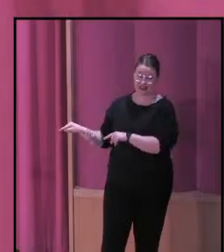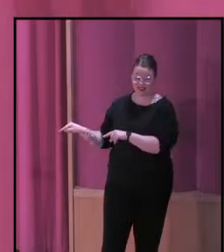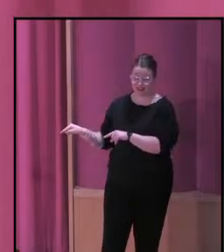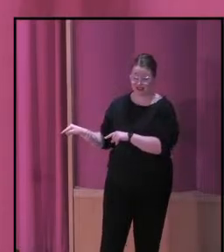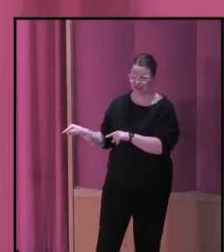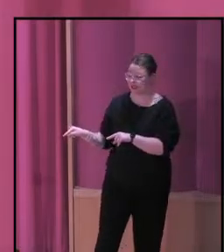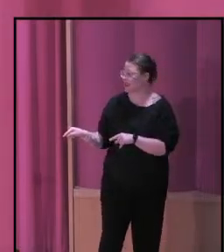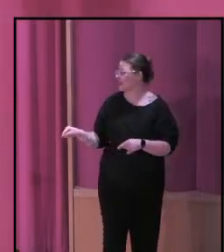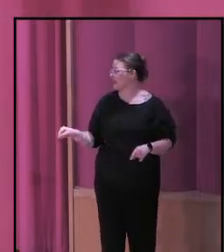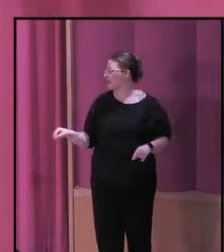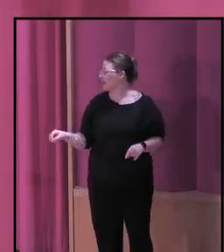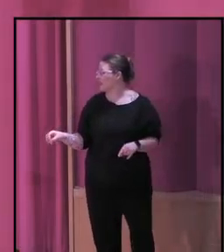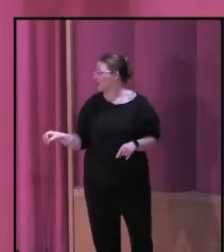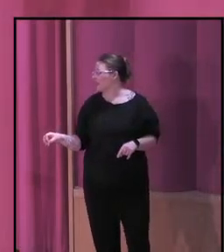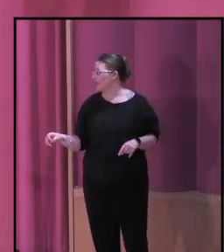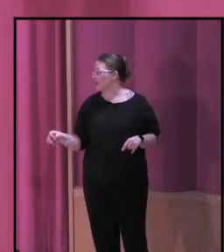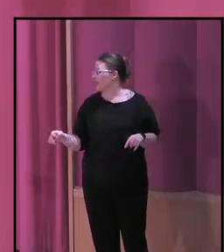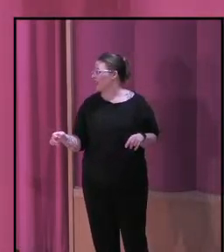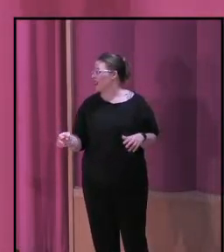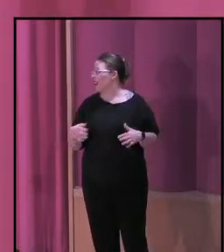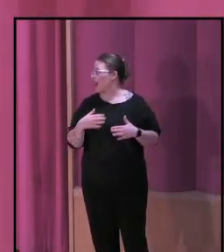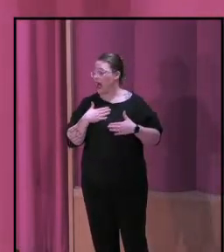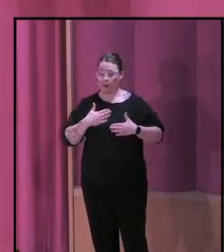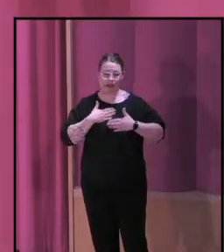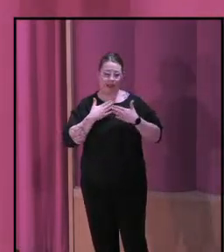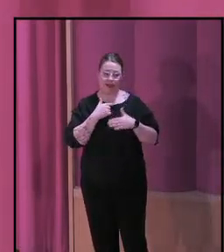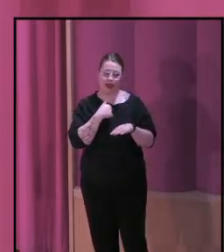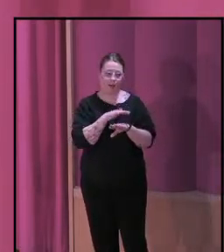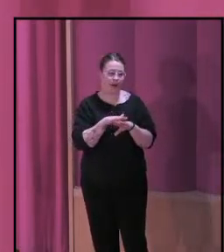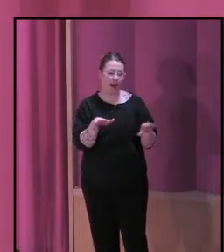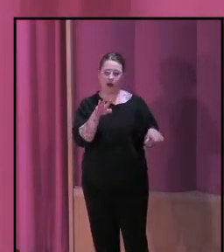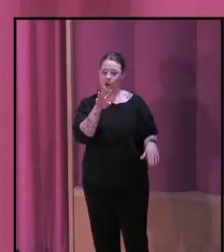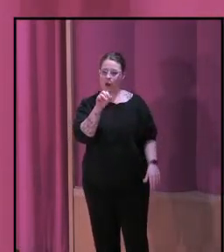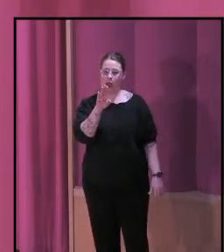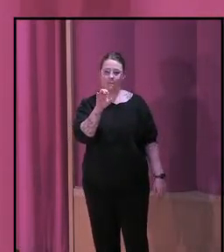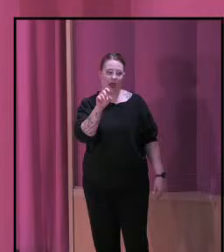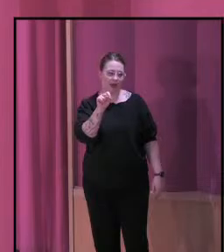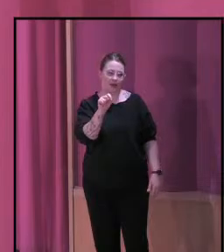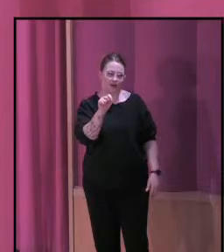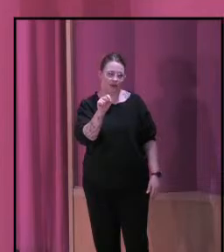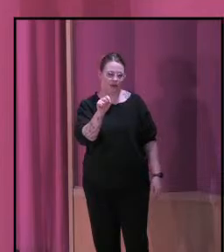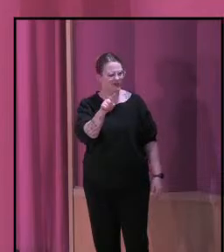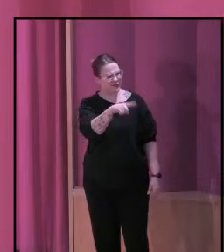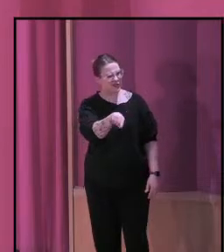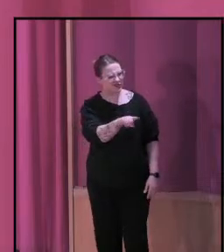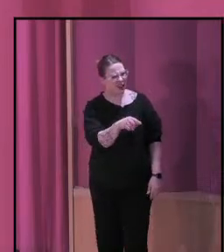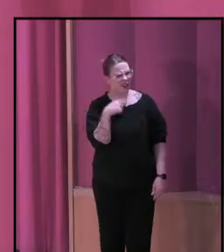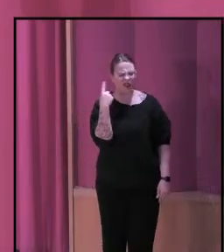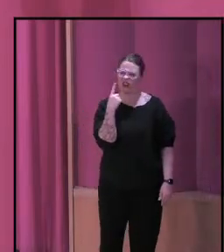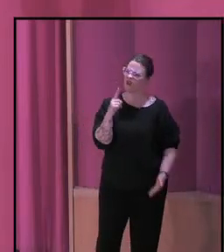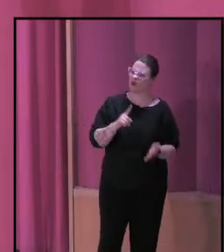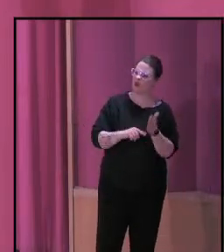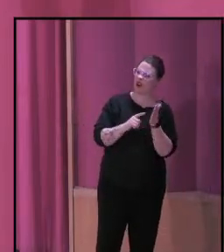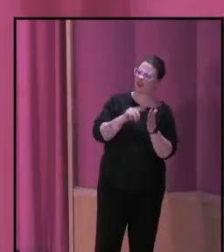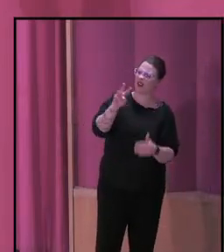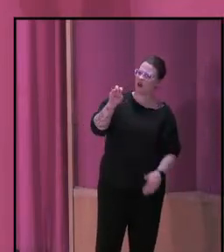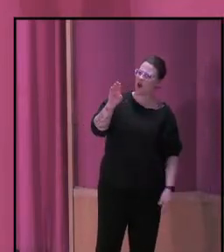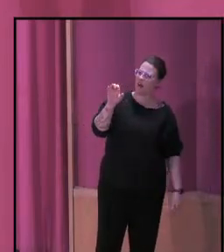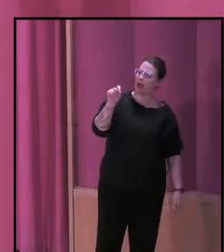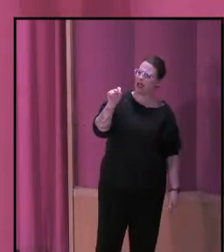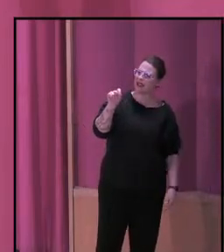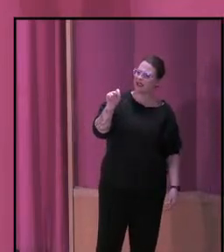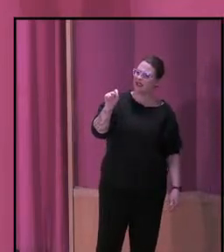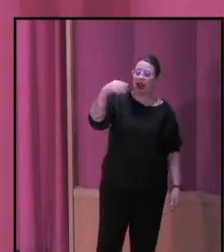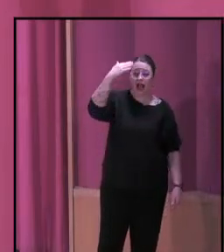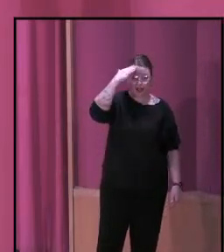is, boy, am I glad I'm not a wombat. And I know some of you are wondering, what's a wombat? And I know that because I